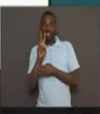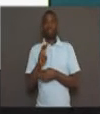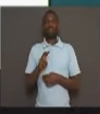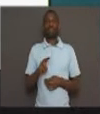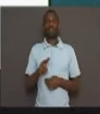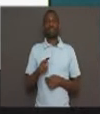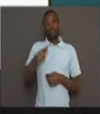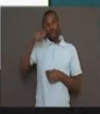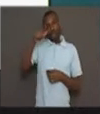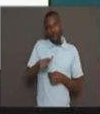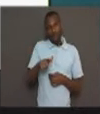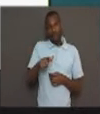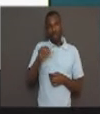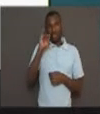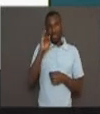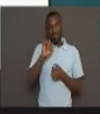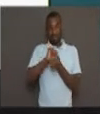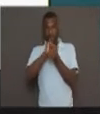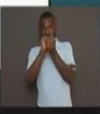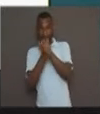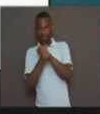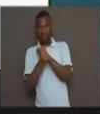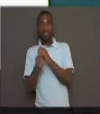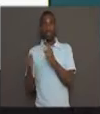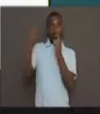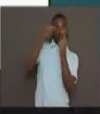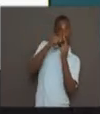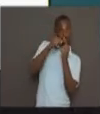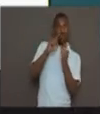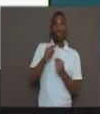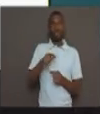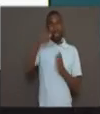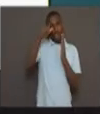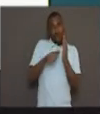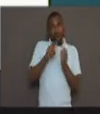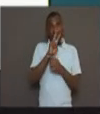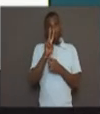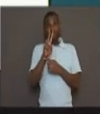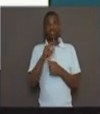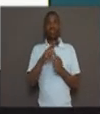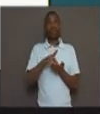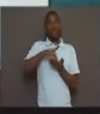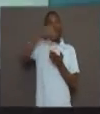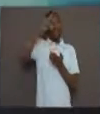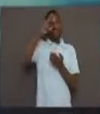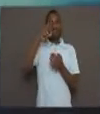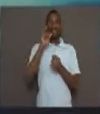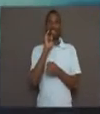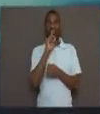with low current to a low voltage with high current.